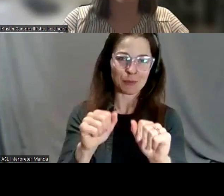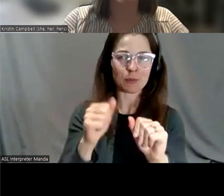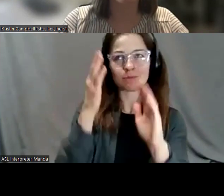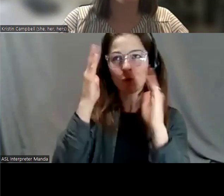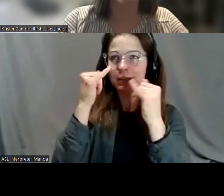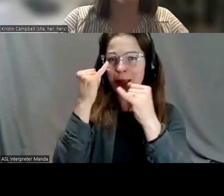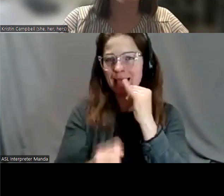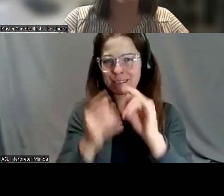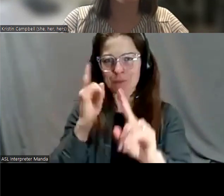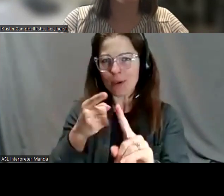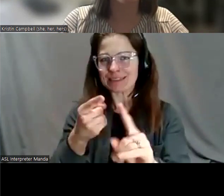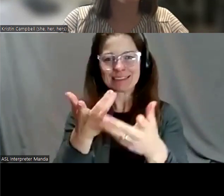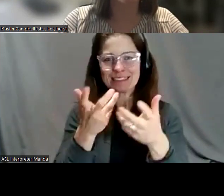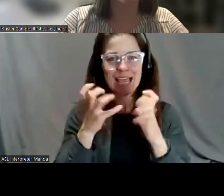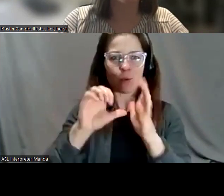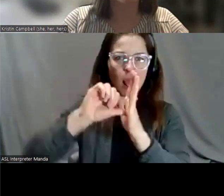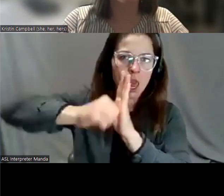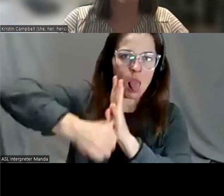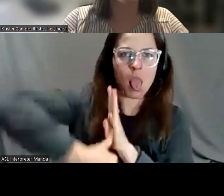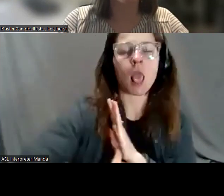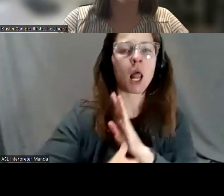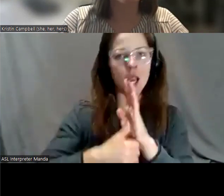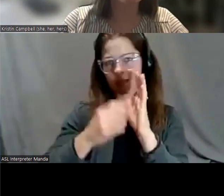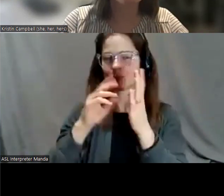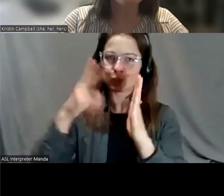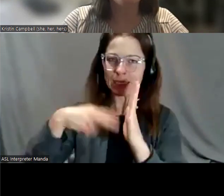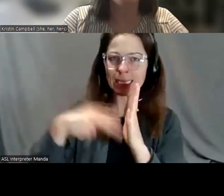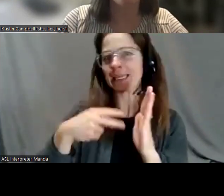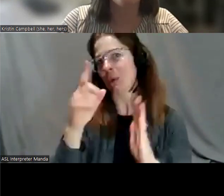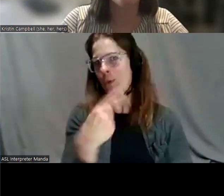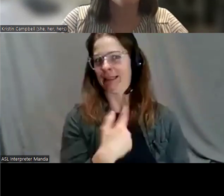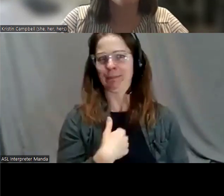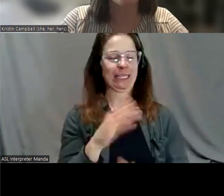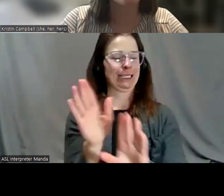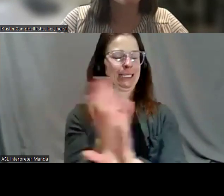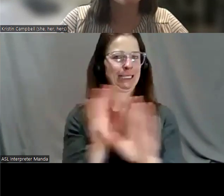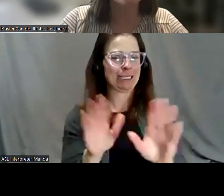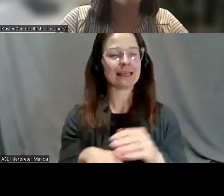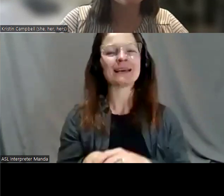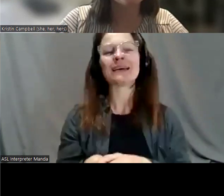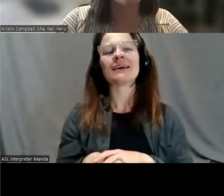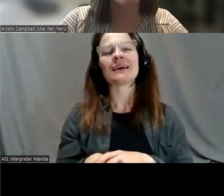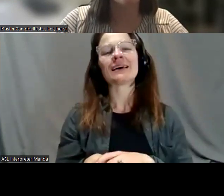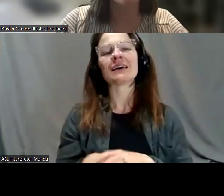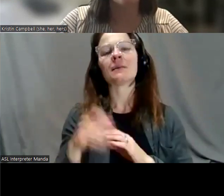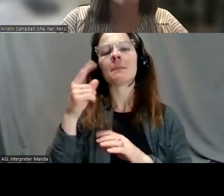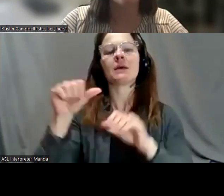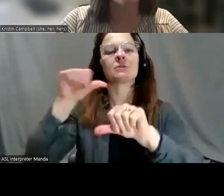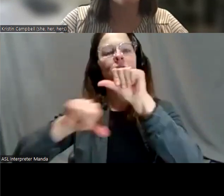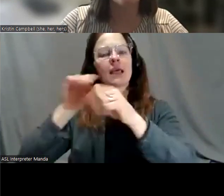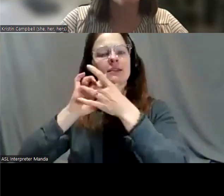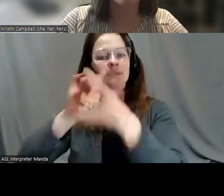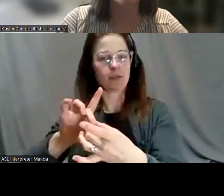because I don't want to belabor all the points about reading. But scientifically, so according to